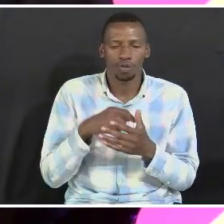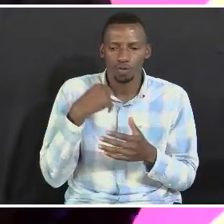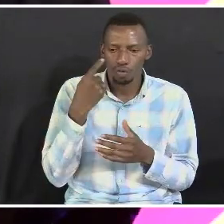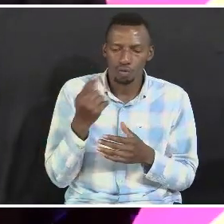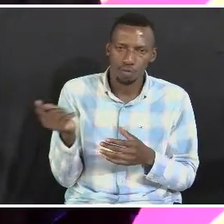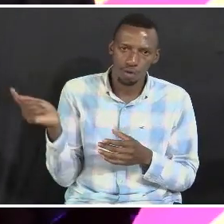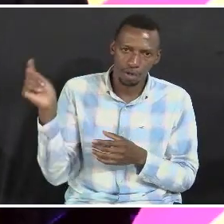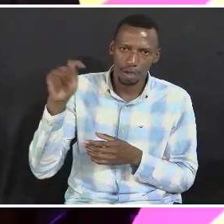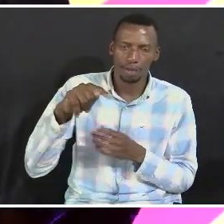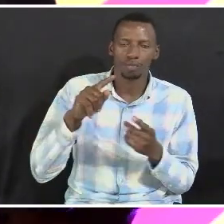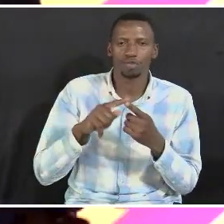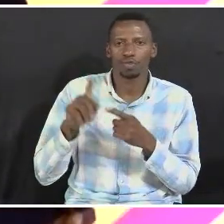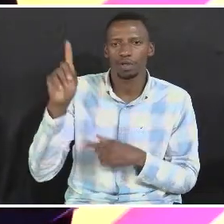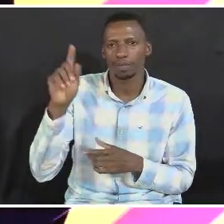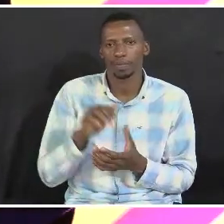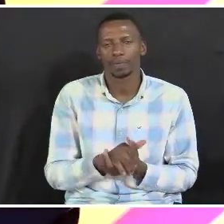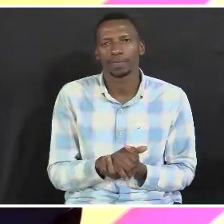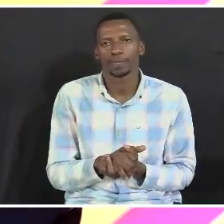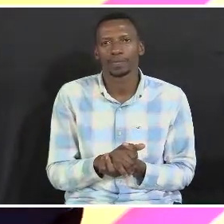to him.